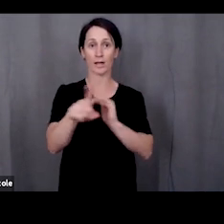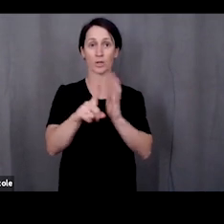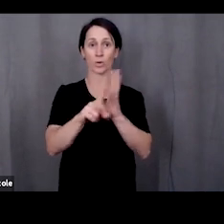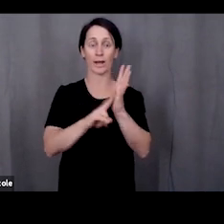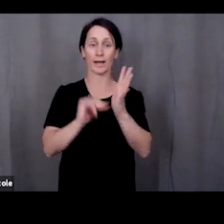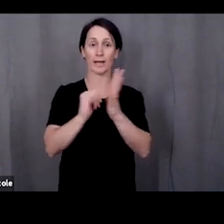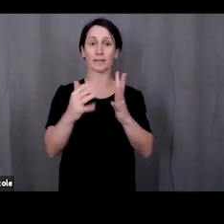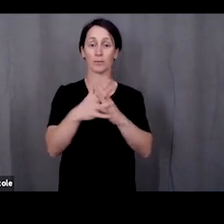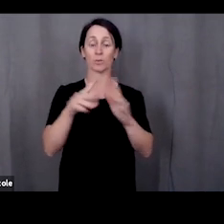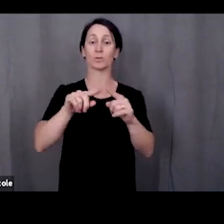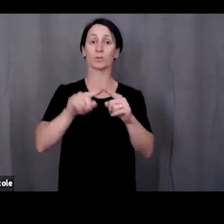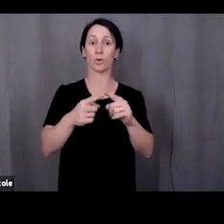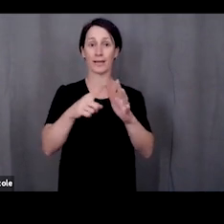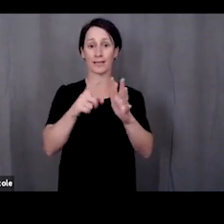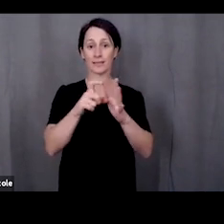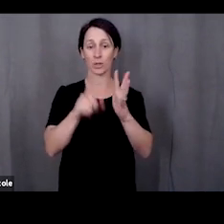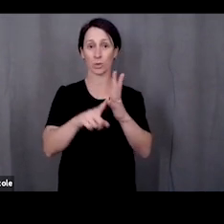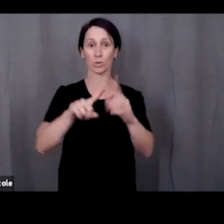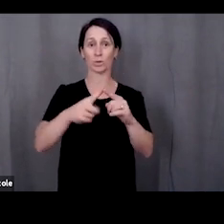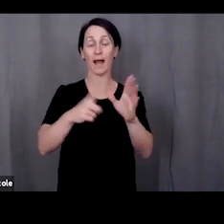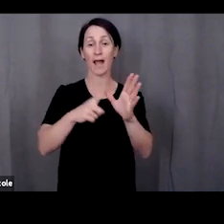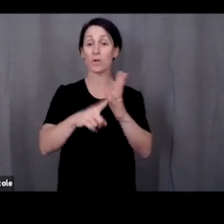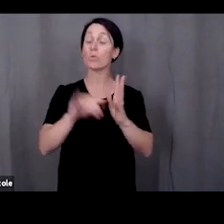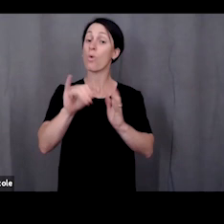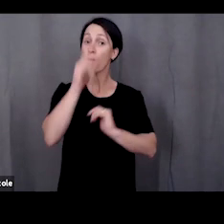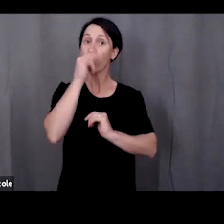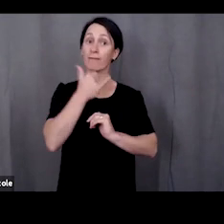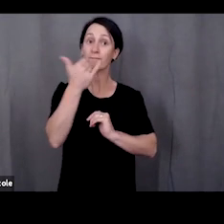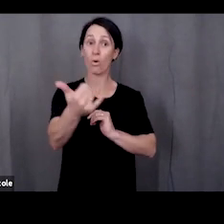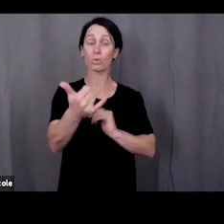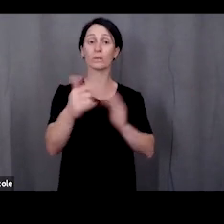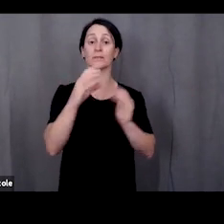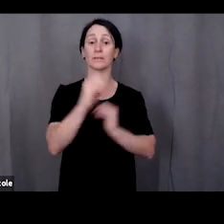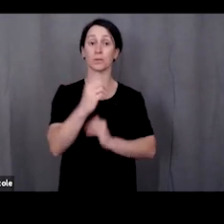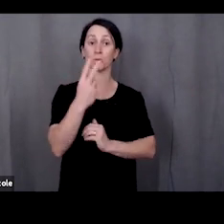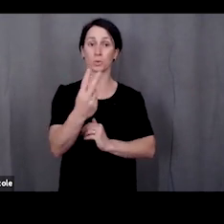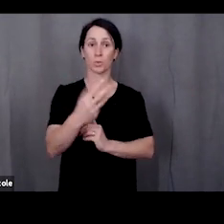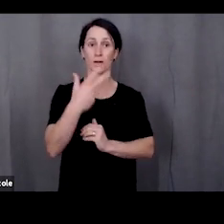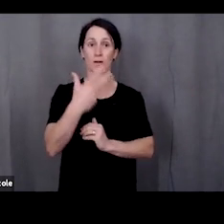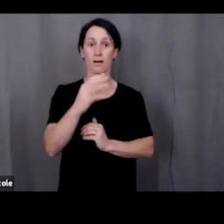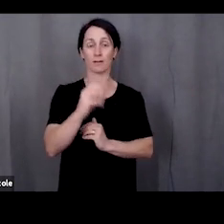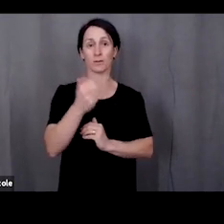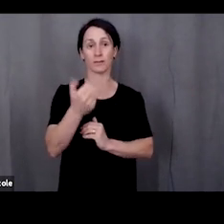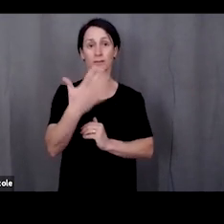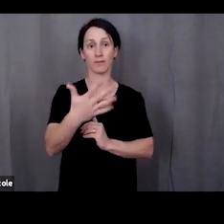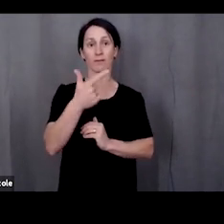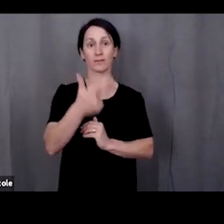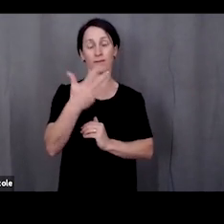diiu@unsw.edu.au, or if necessary, phone 02 9065 8340.